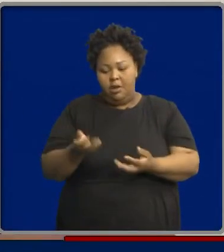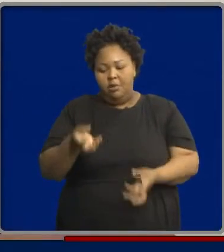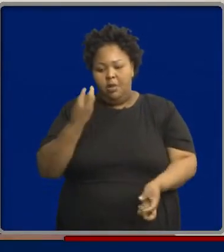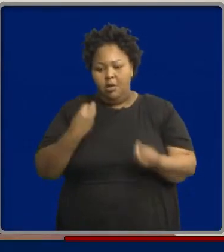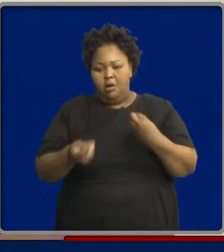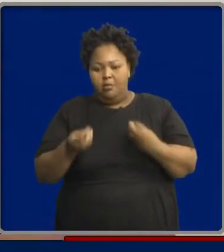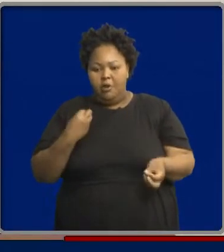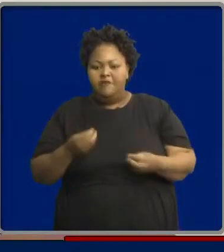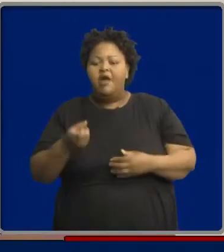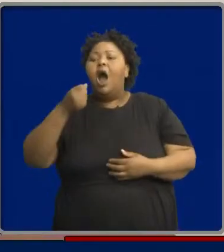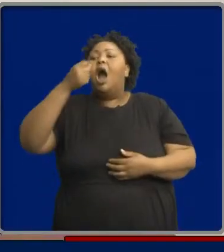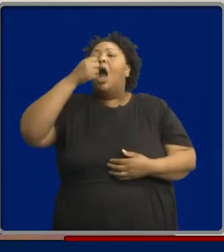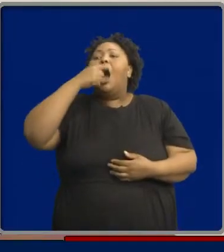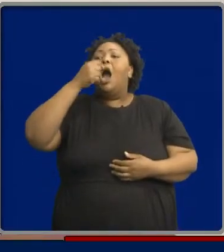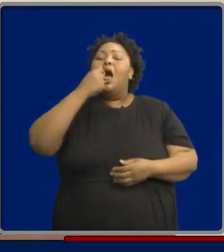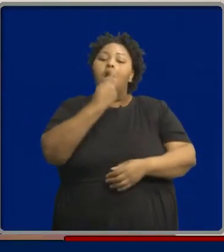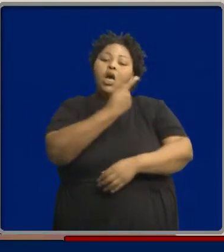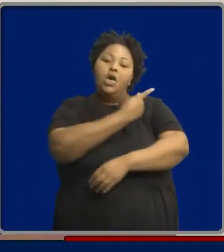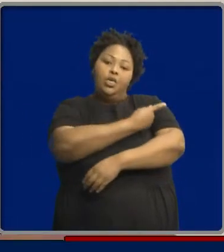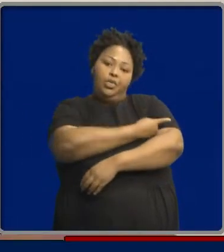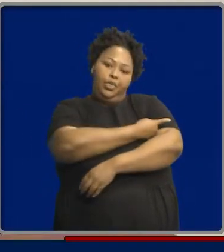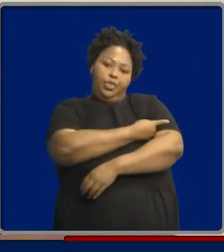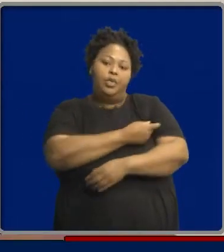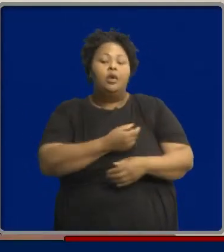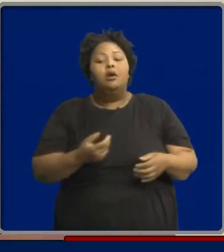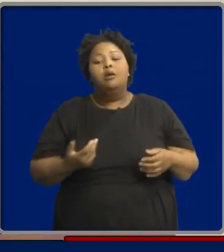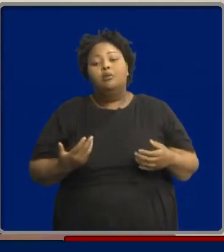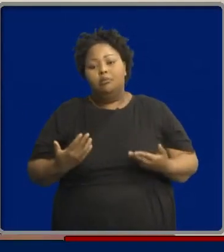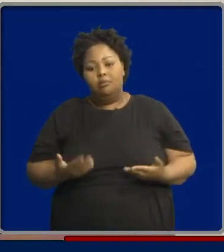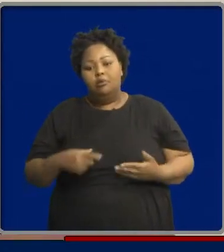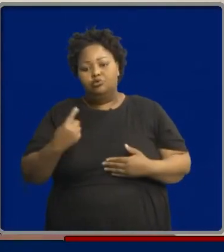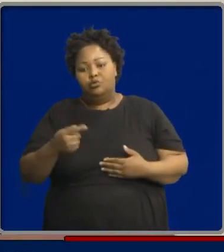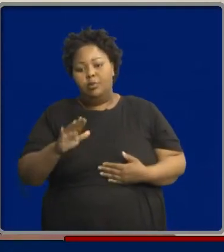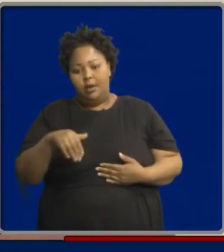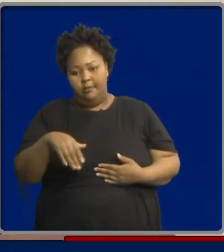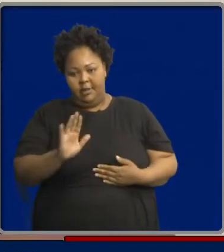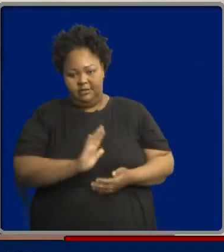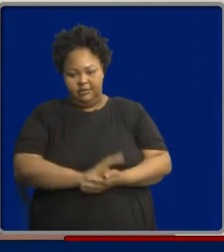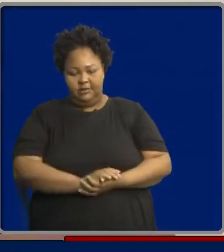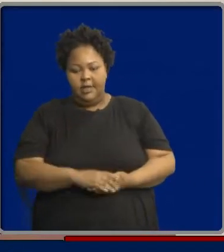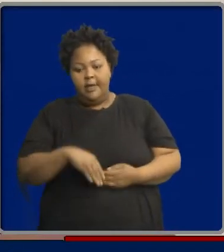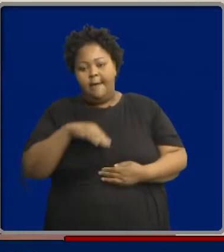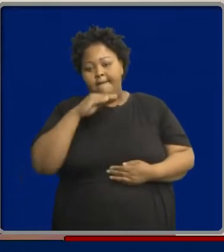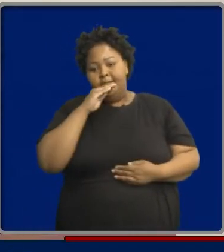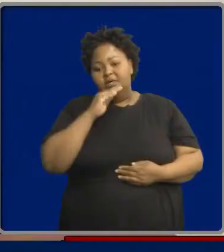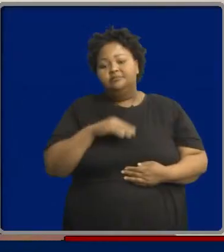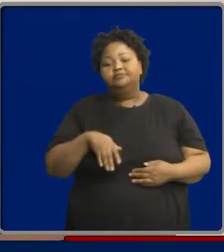well. Our numbers, instead of recording 90% and above, we dropped a